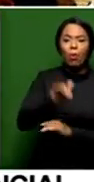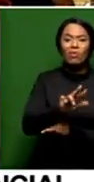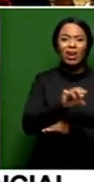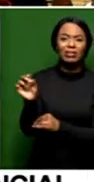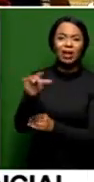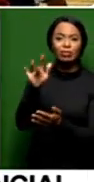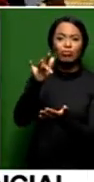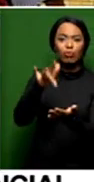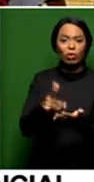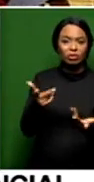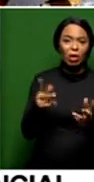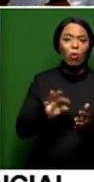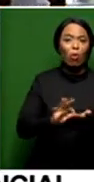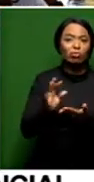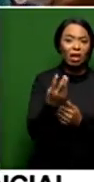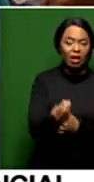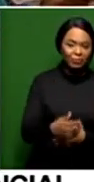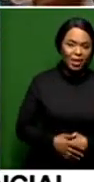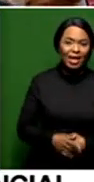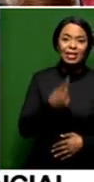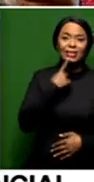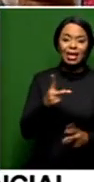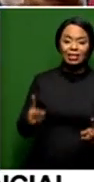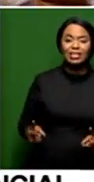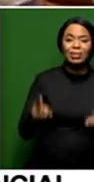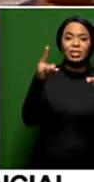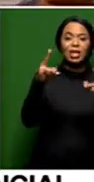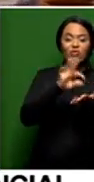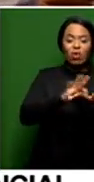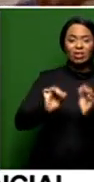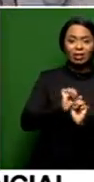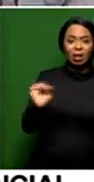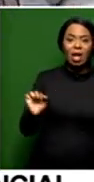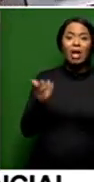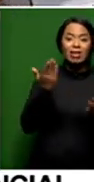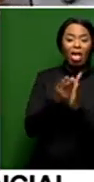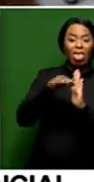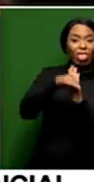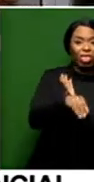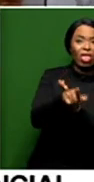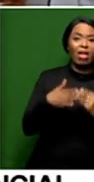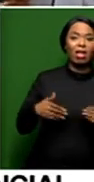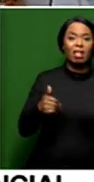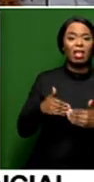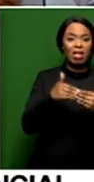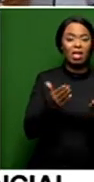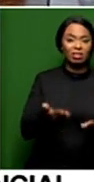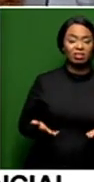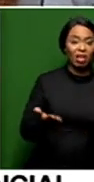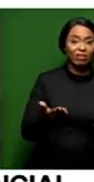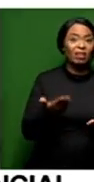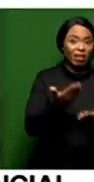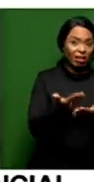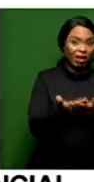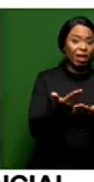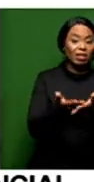posts. The workers warned that the termination of employment contracts could lead to the collapse of healthcare services in the